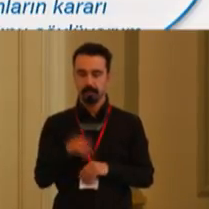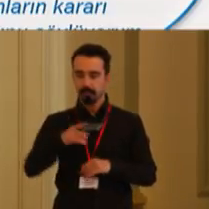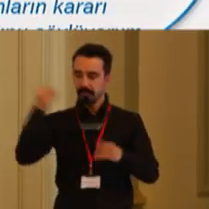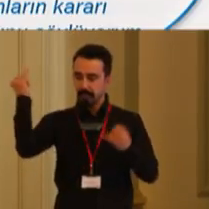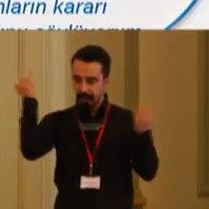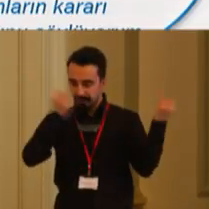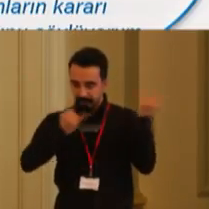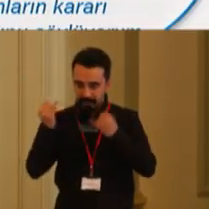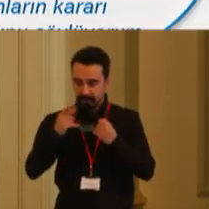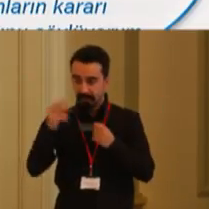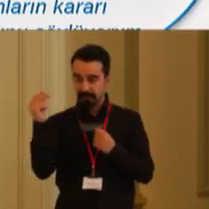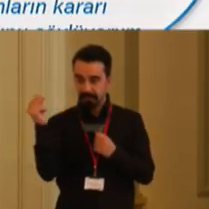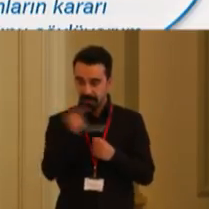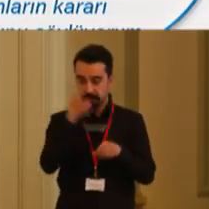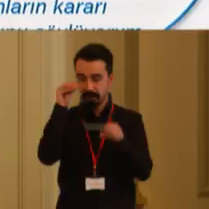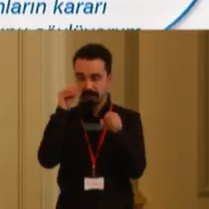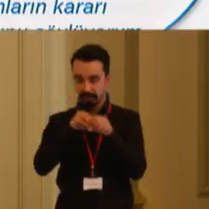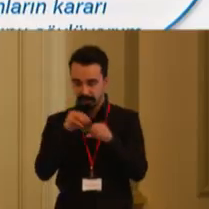concept.